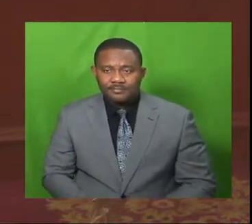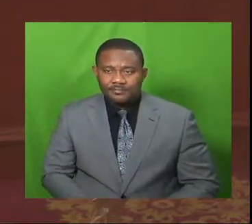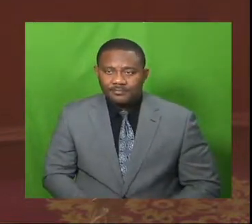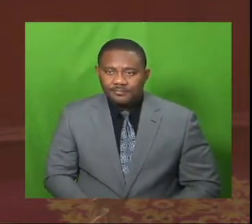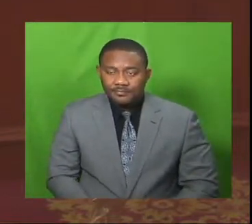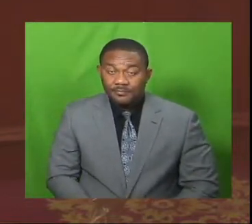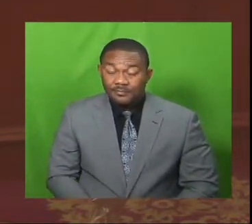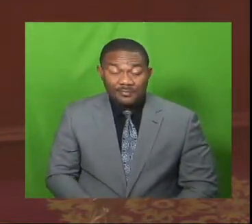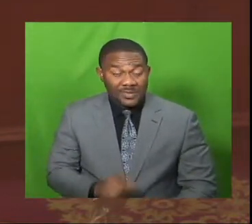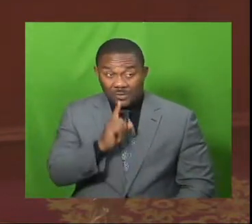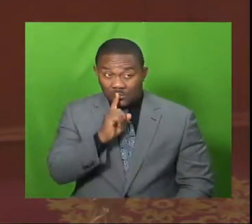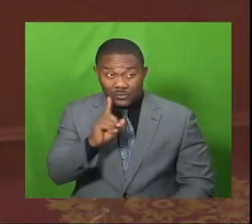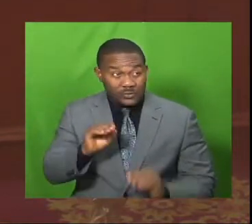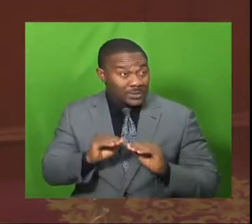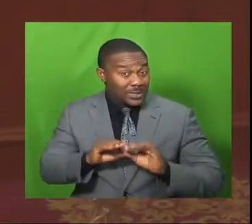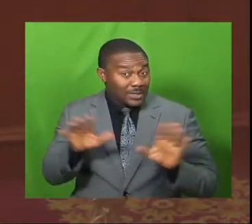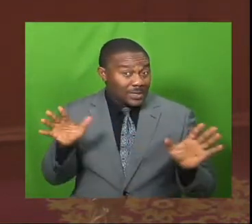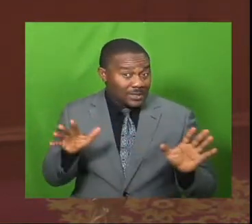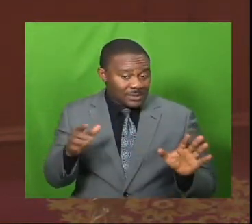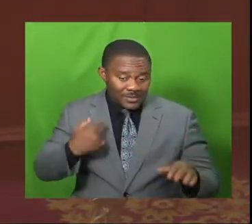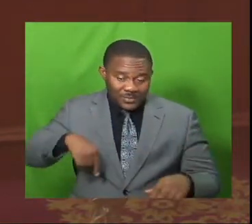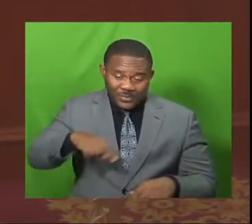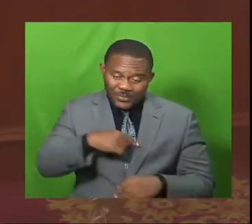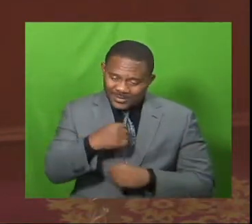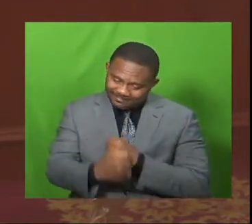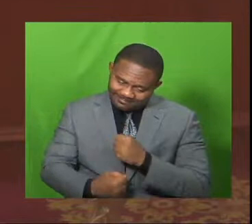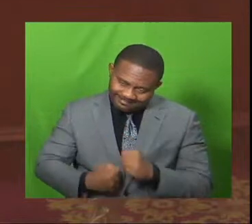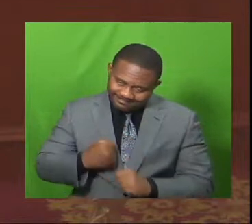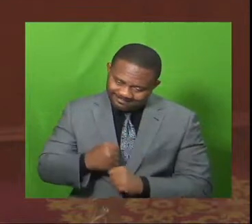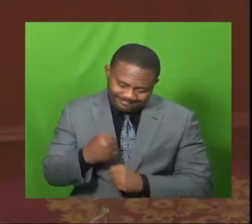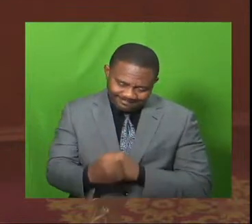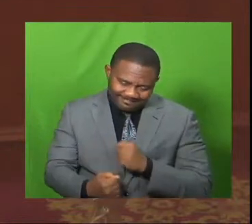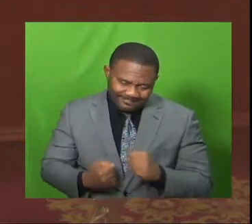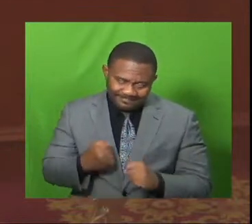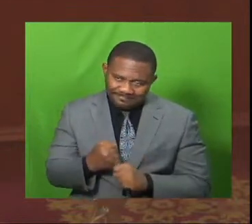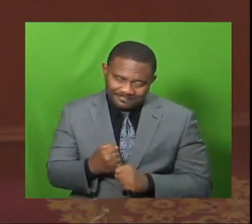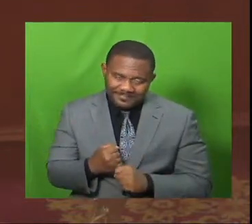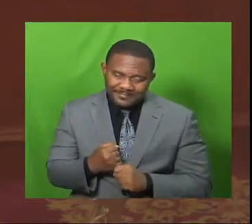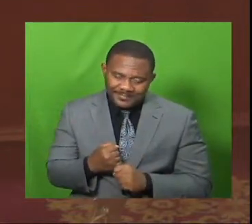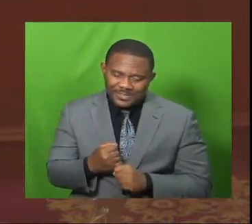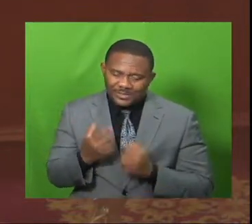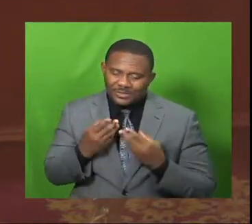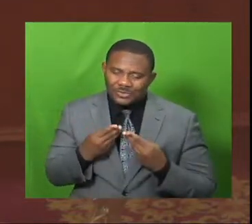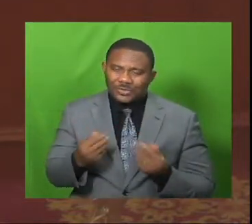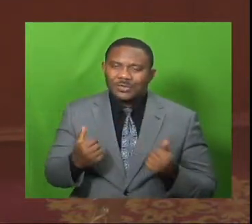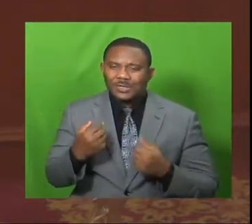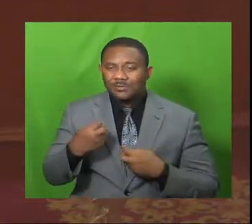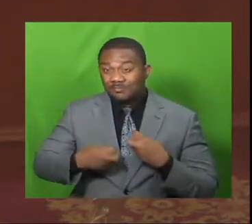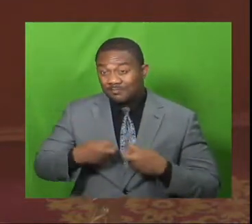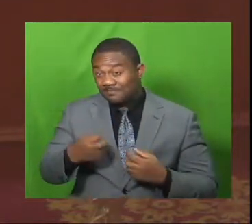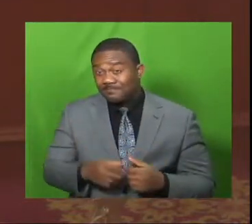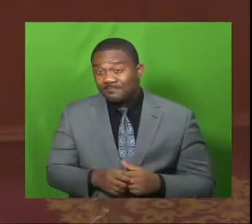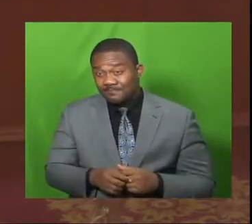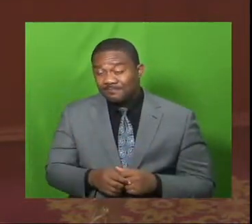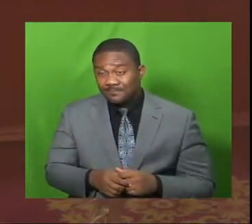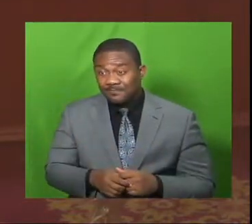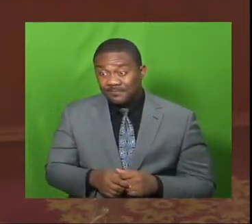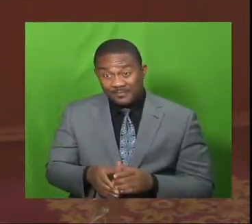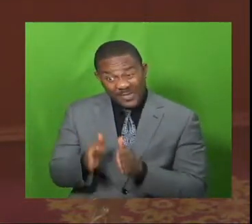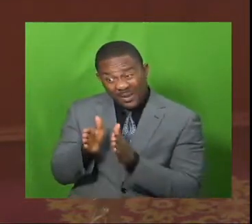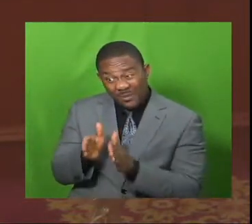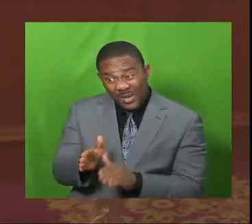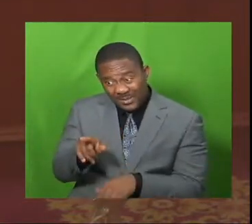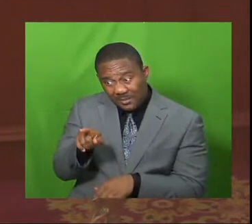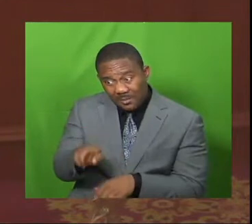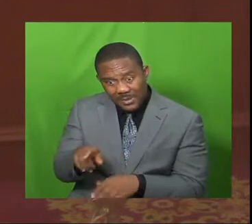is obvious that we are struggling to carry our load. And the one to answer the questions is the one to own up to where